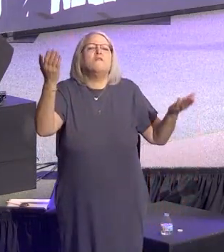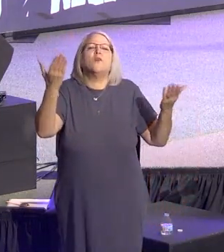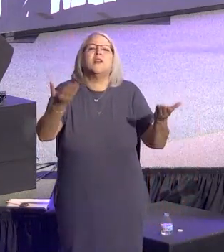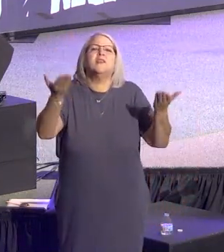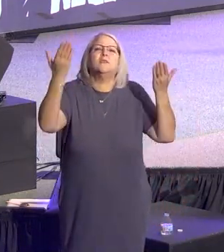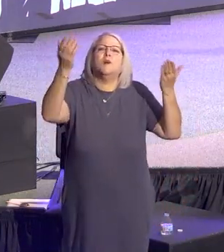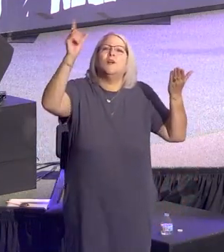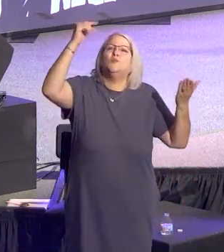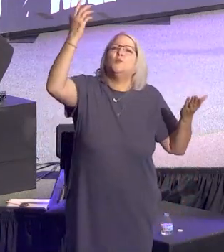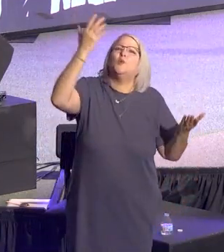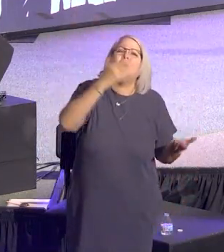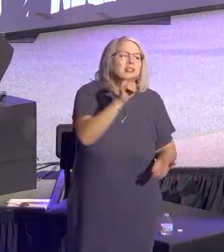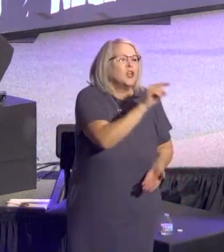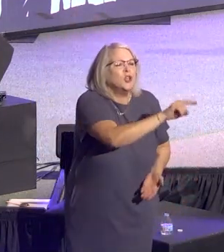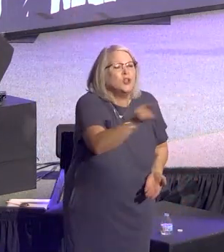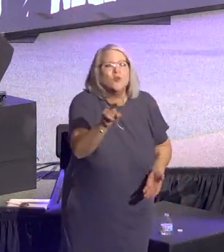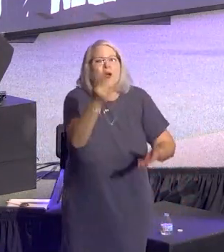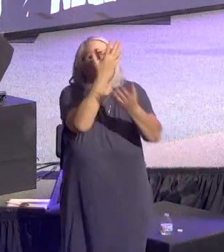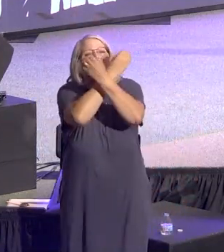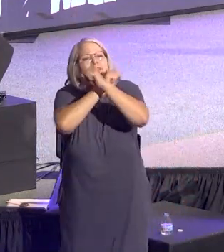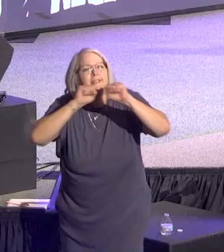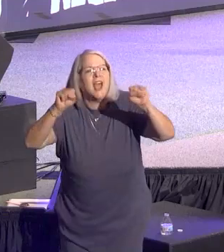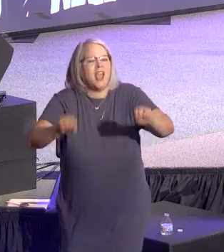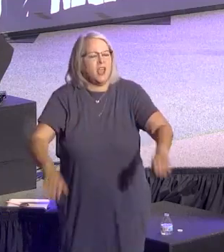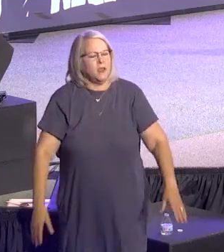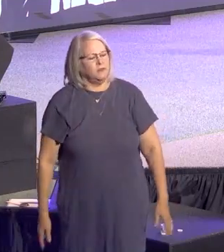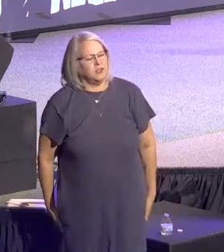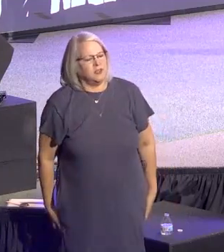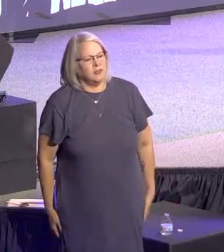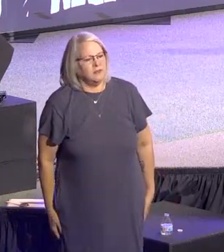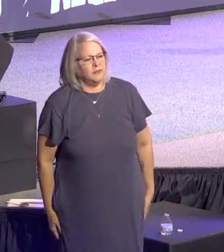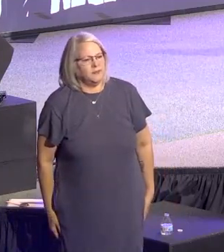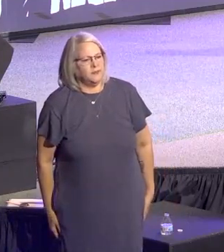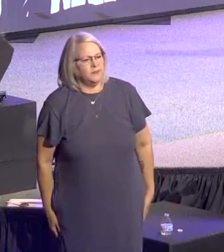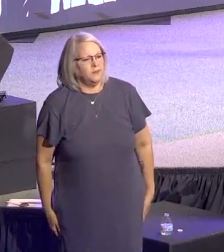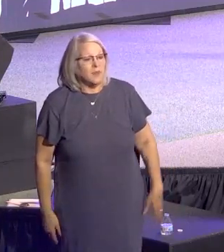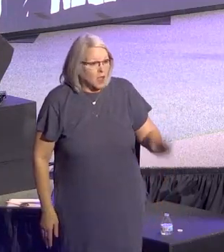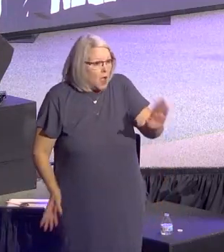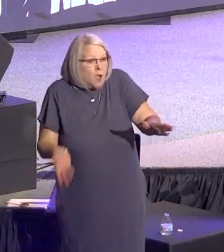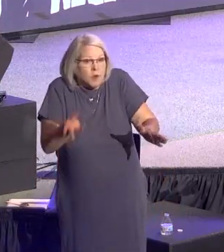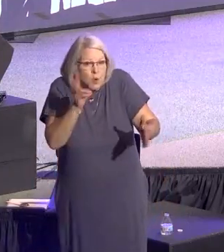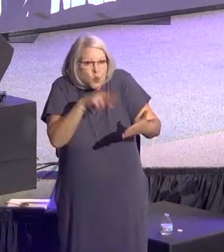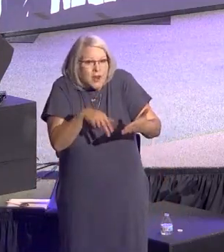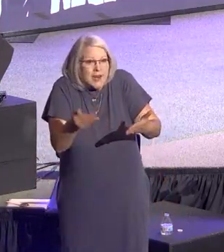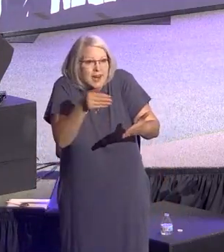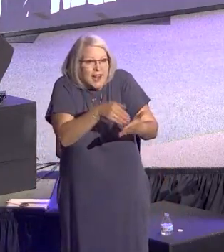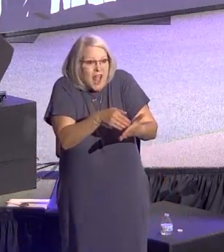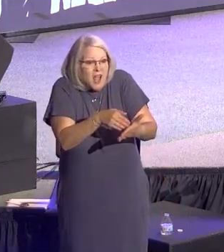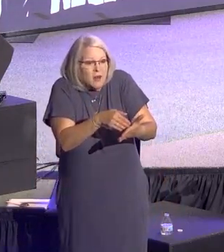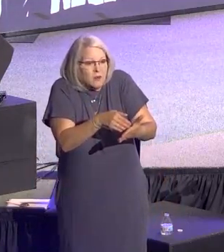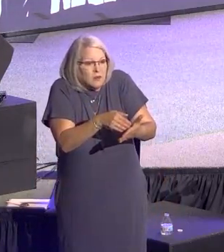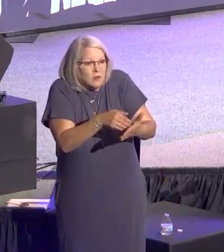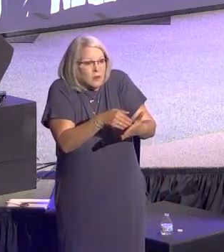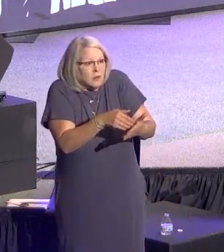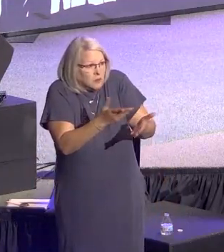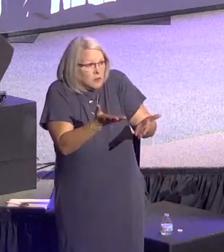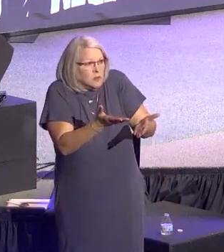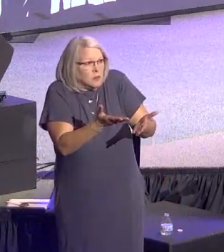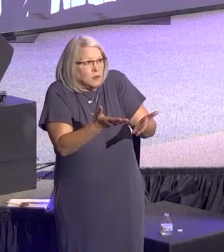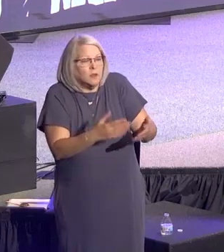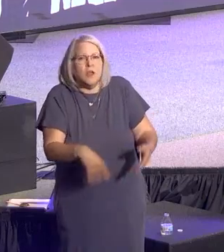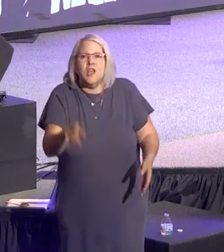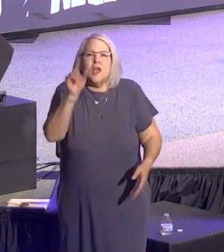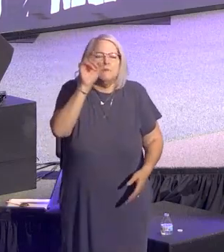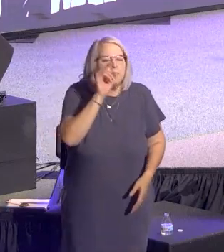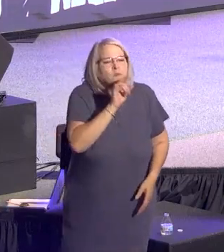by grace you have been saved. Can I read that one more time just to make sure I have that right?